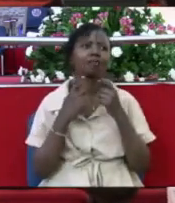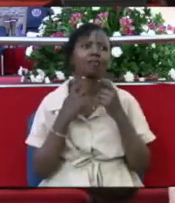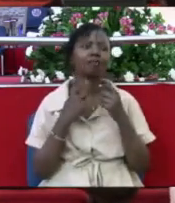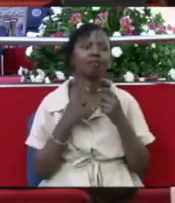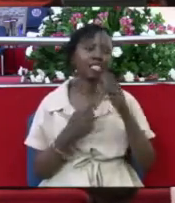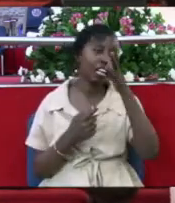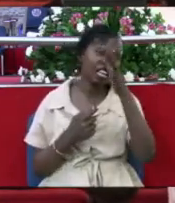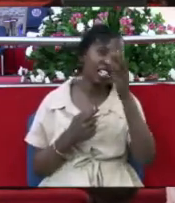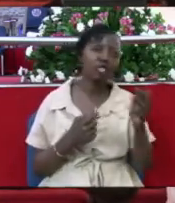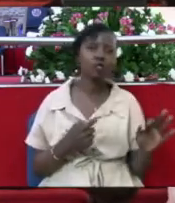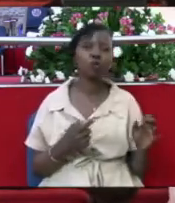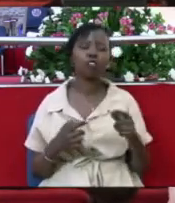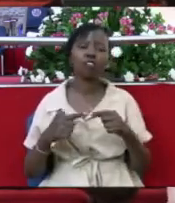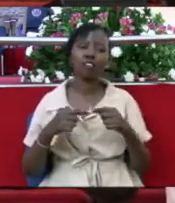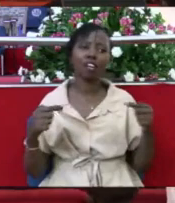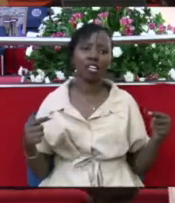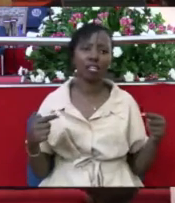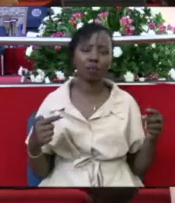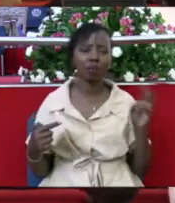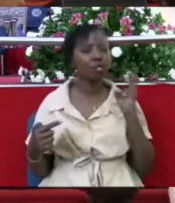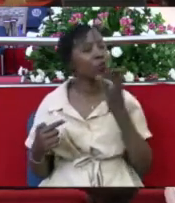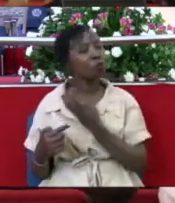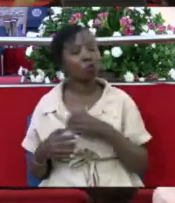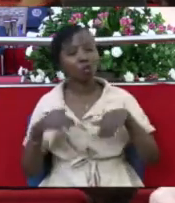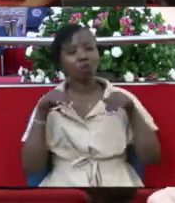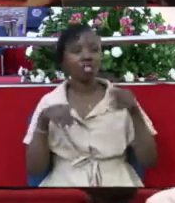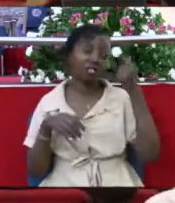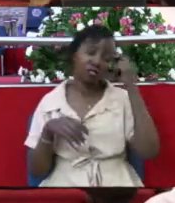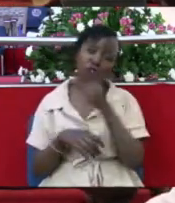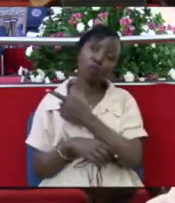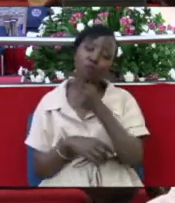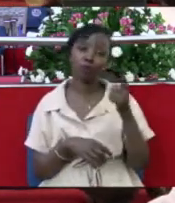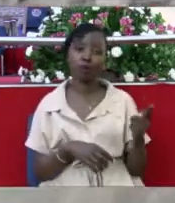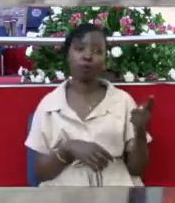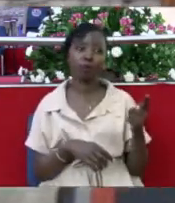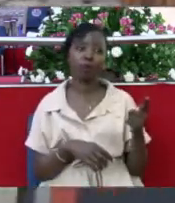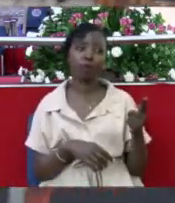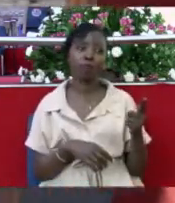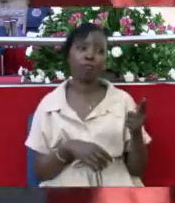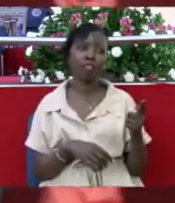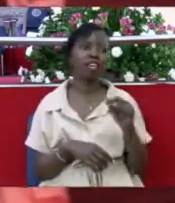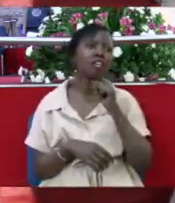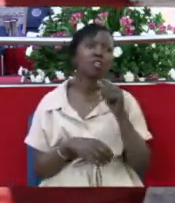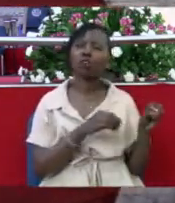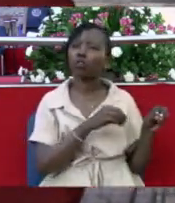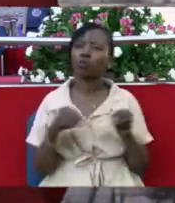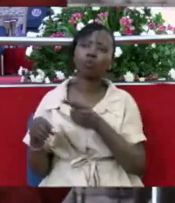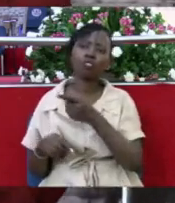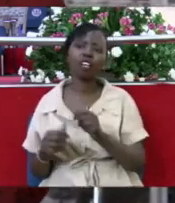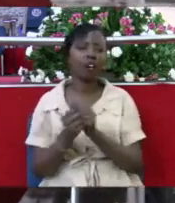want a restart. We are waiting for you. We are waiting for you. Do not live here without